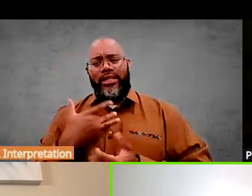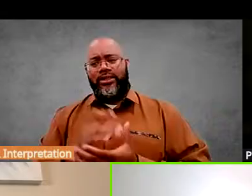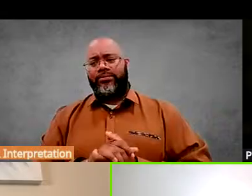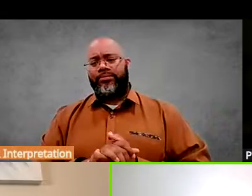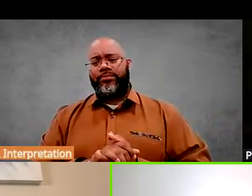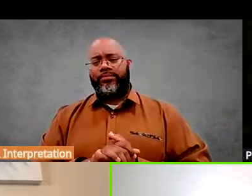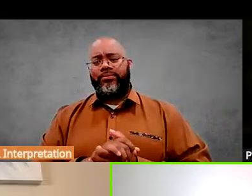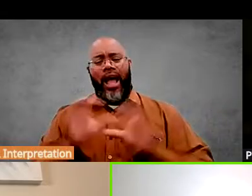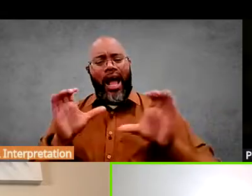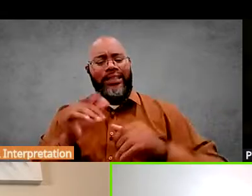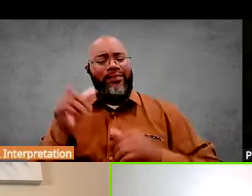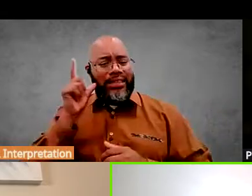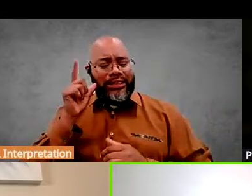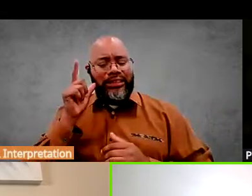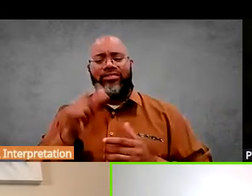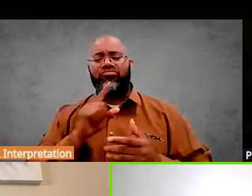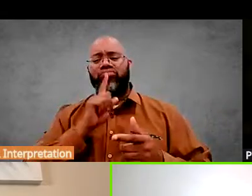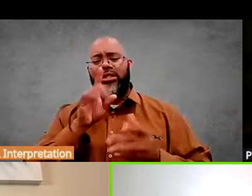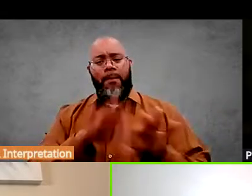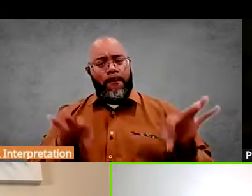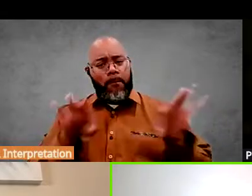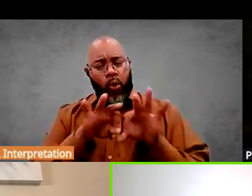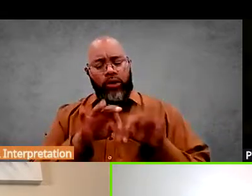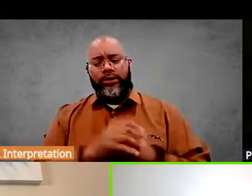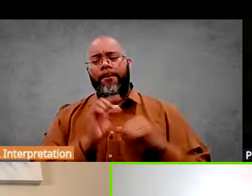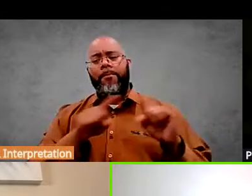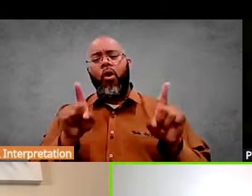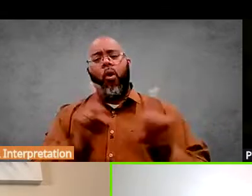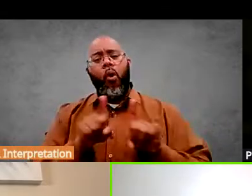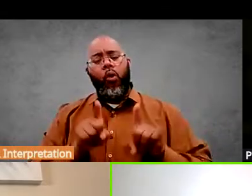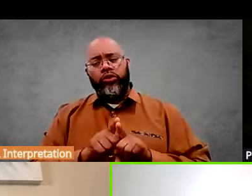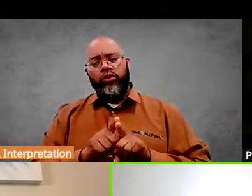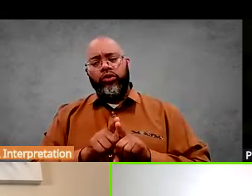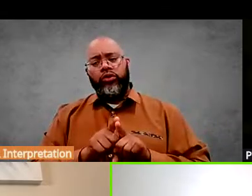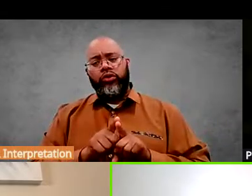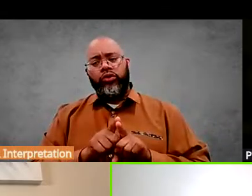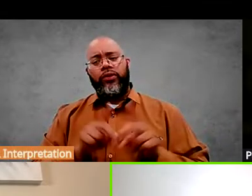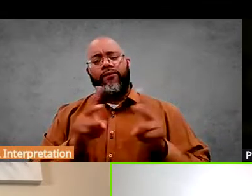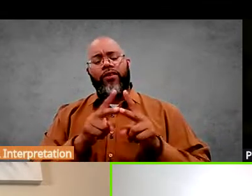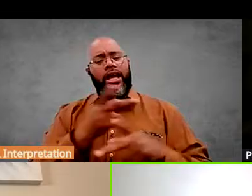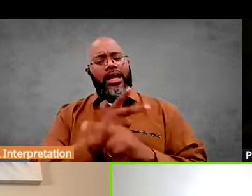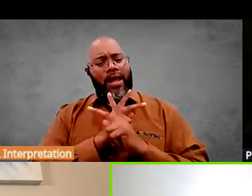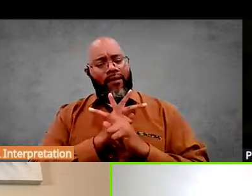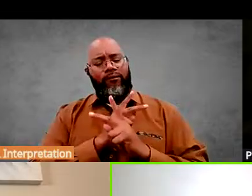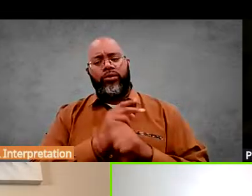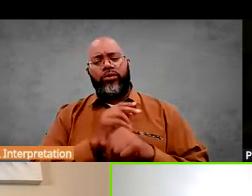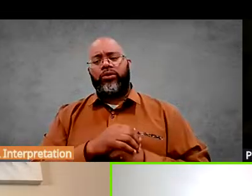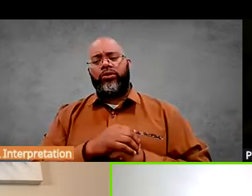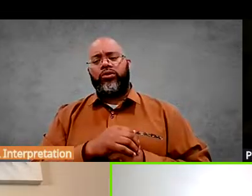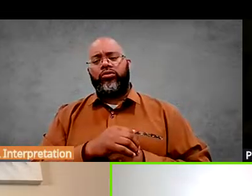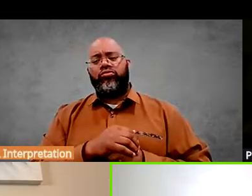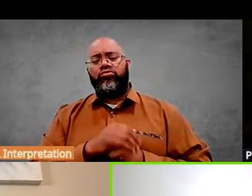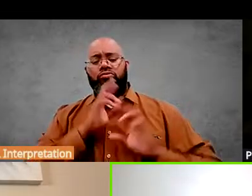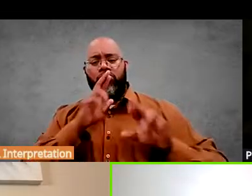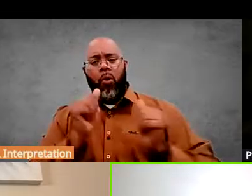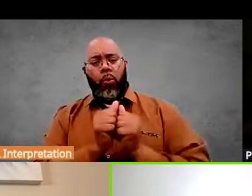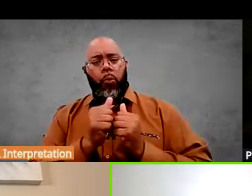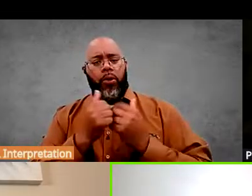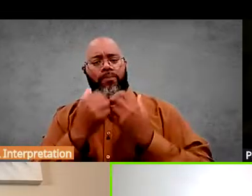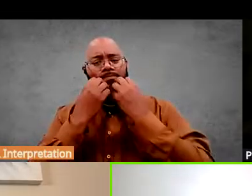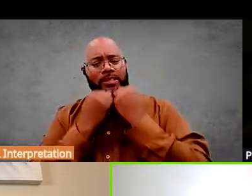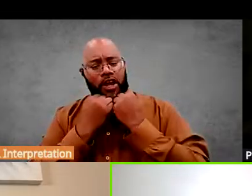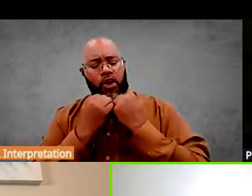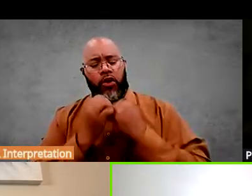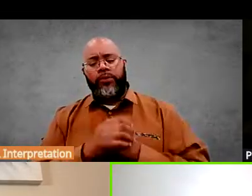Active listening is really important, but then also being very careful to respond with care.